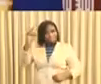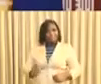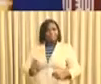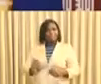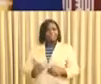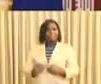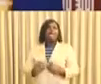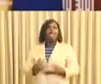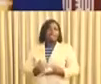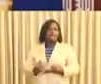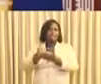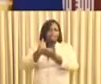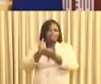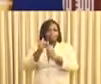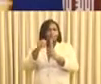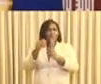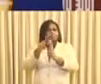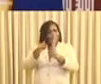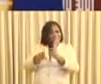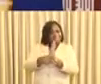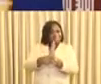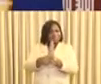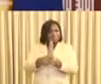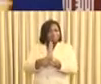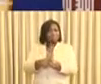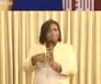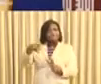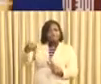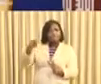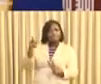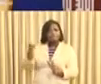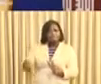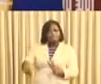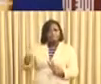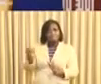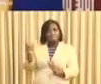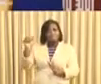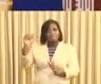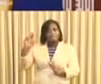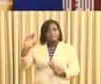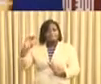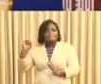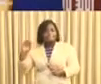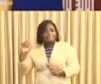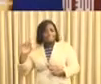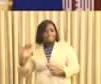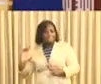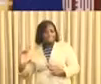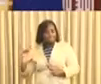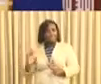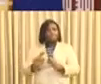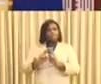domestic pharmaceutical industry so that we can generate our own medicines and medical supplies and